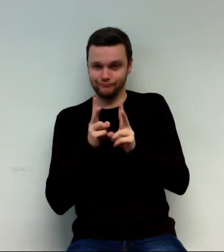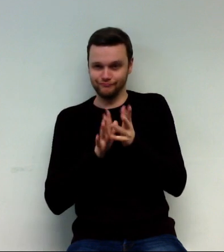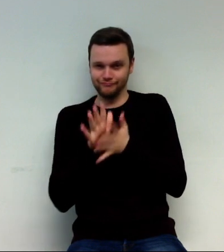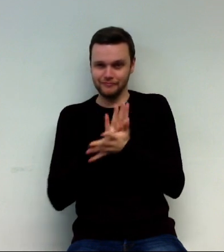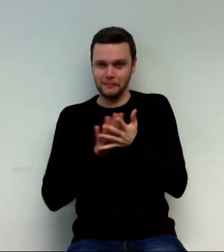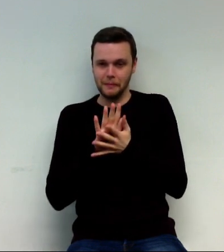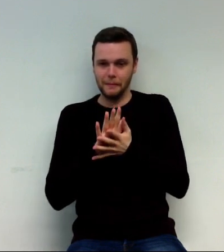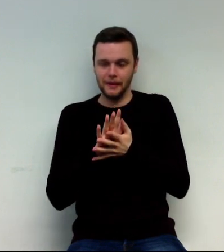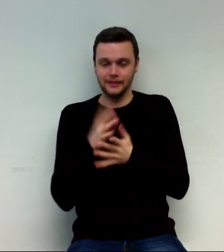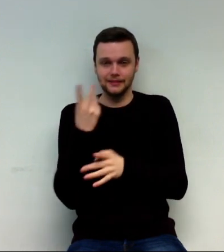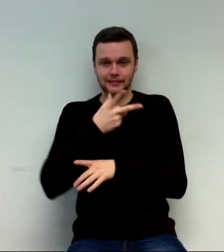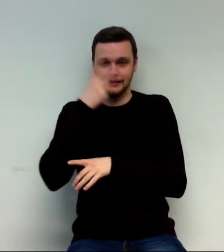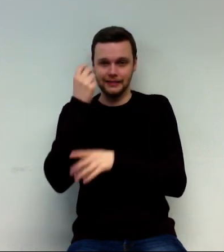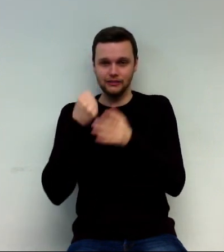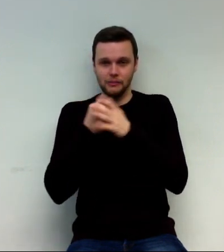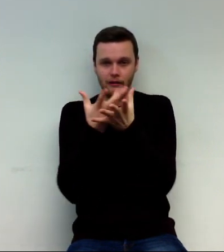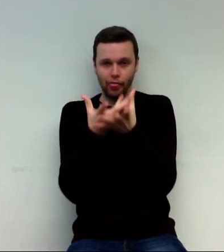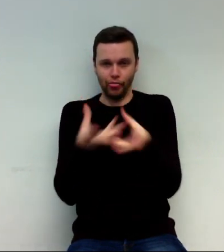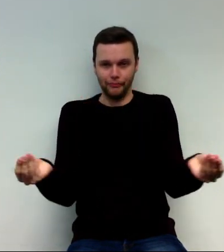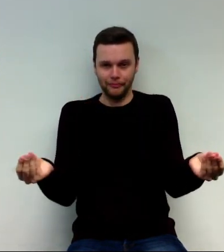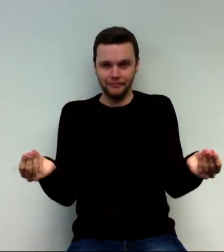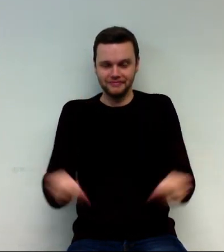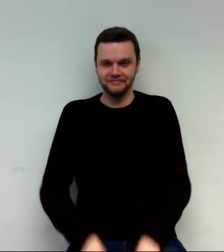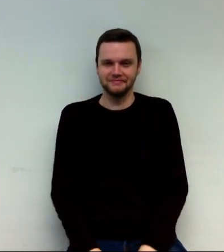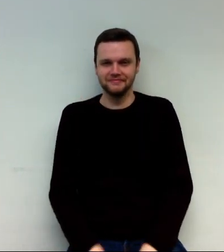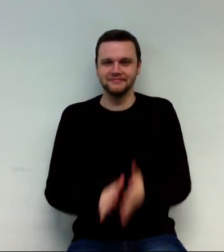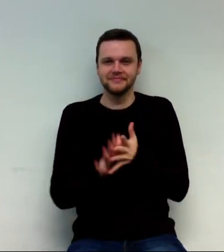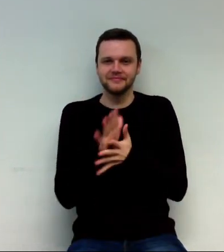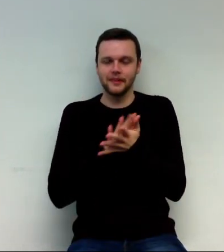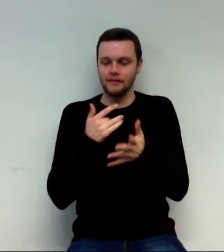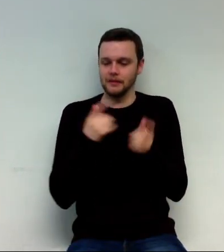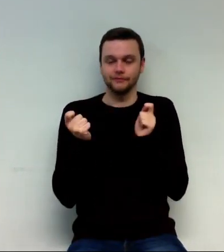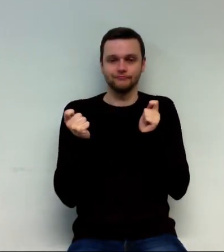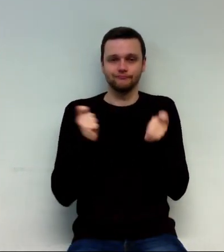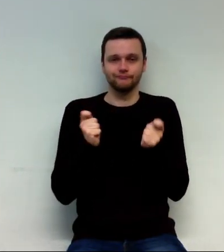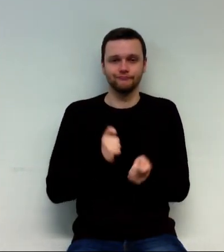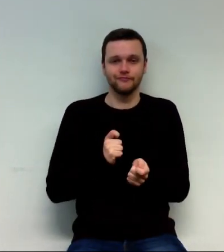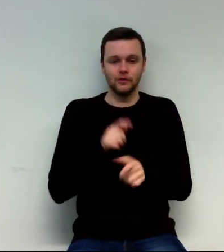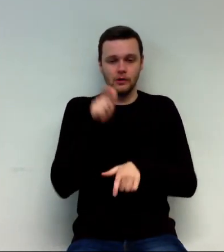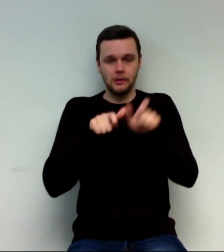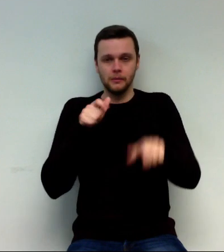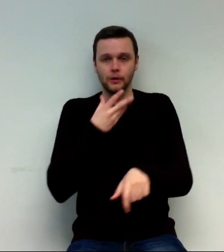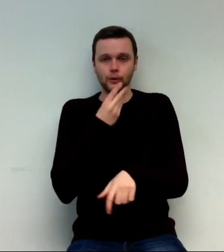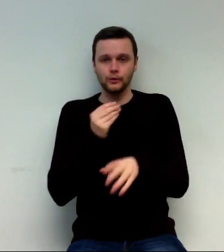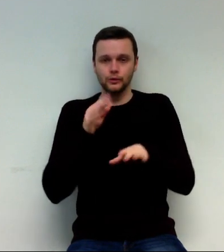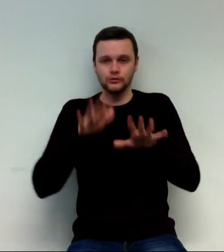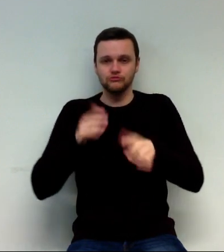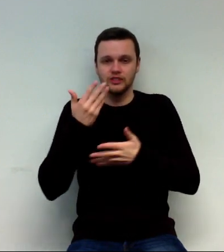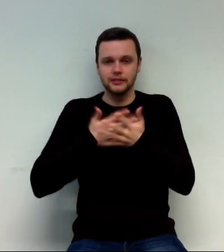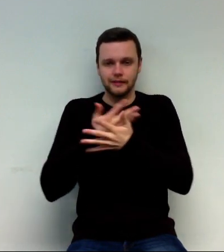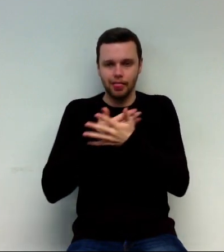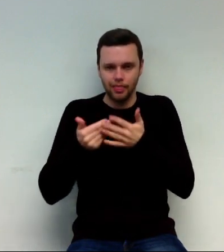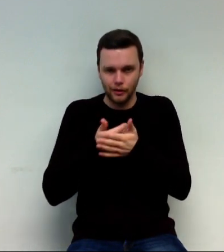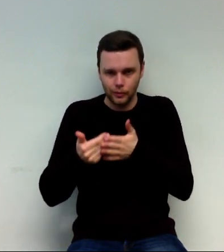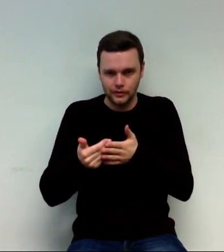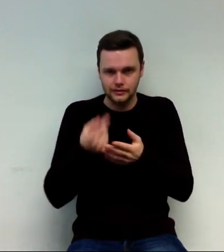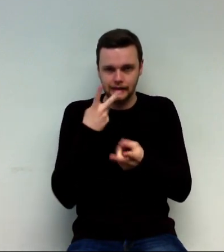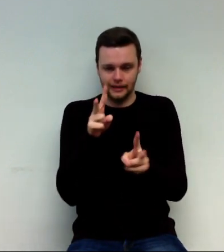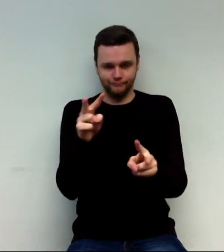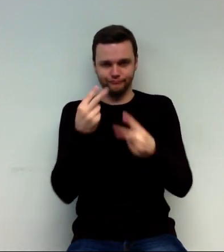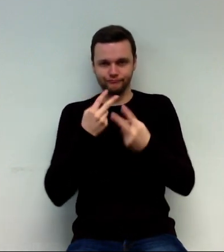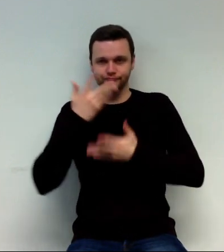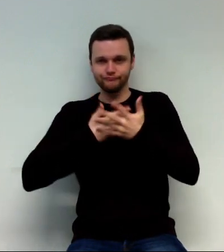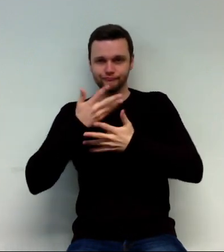down a sensory barrier. Absolutely. So we have made an adjustment here for people who use British Sign Language so they can take part in